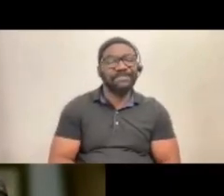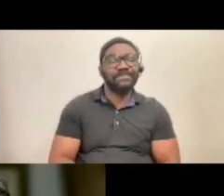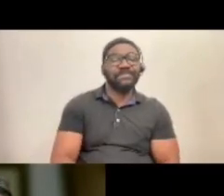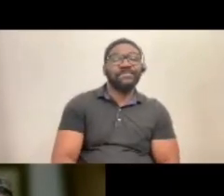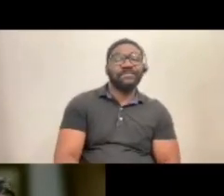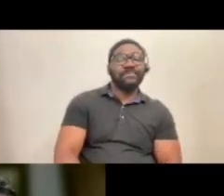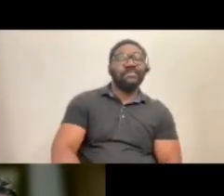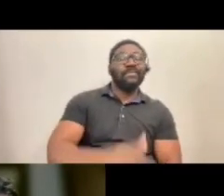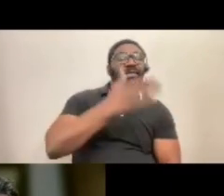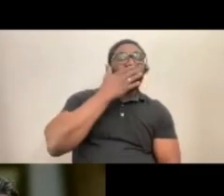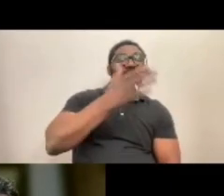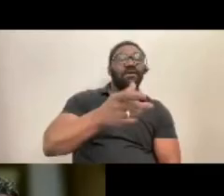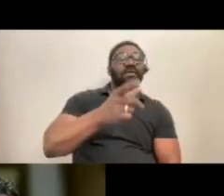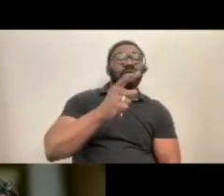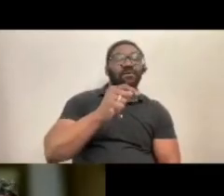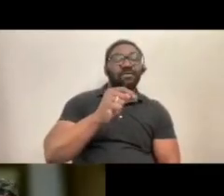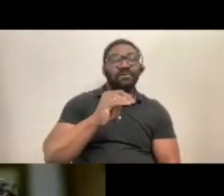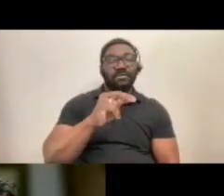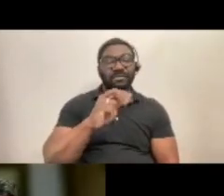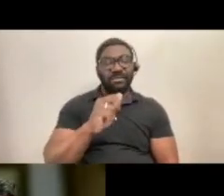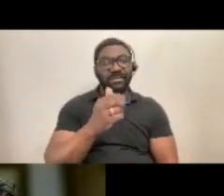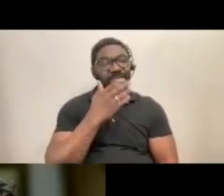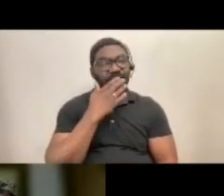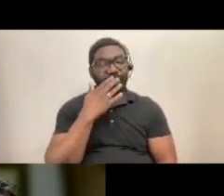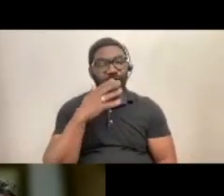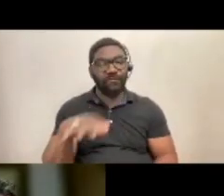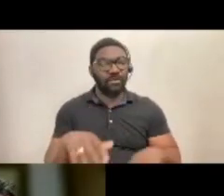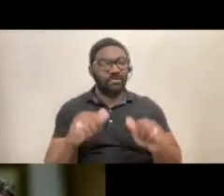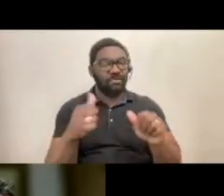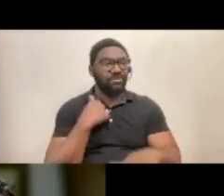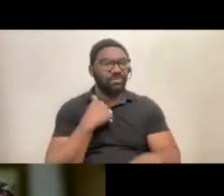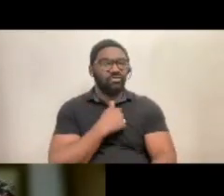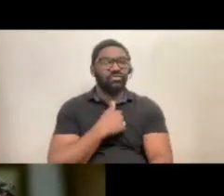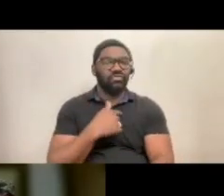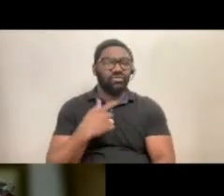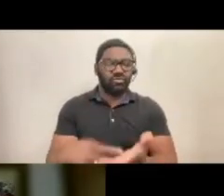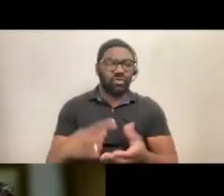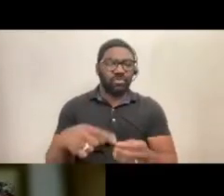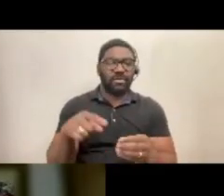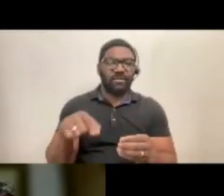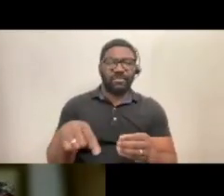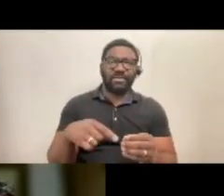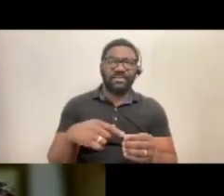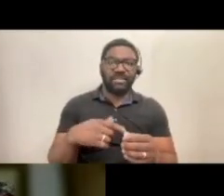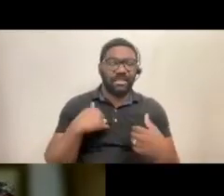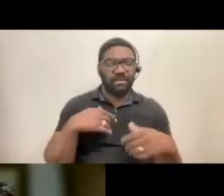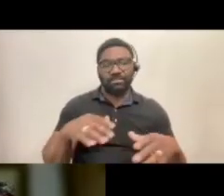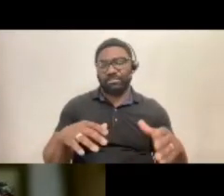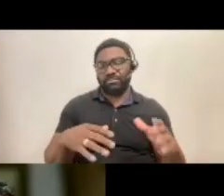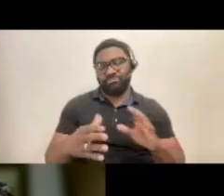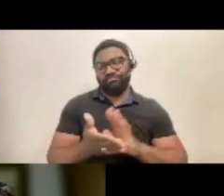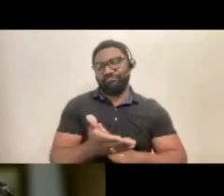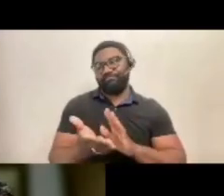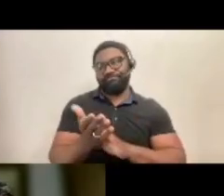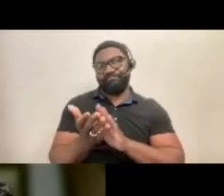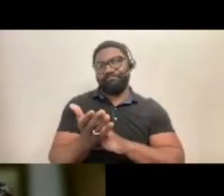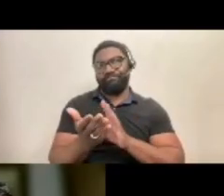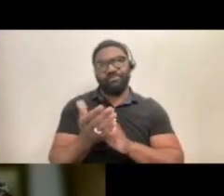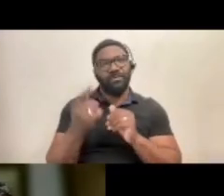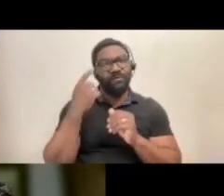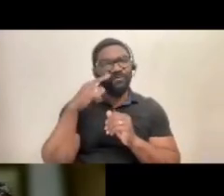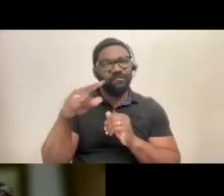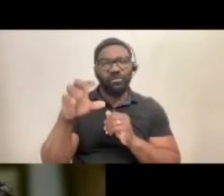you, Tina, and thank you all for having us to talk about this. And I can't brag enough about our social and human